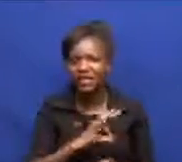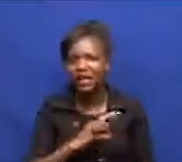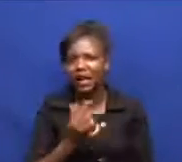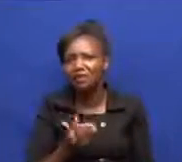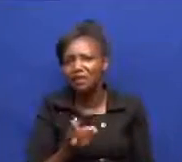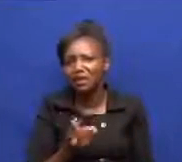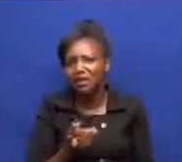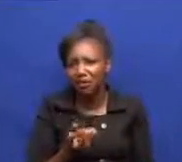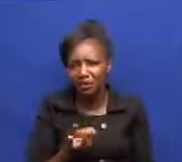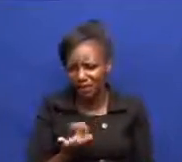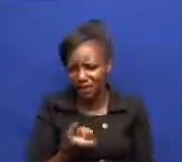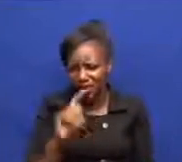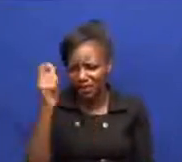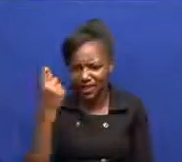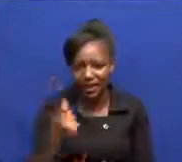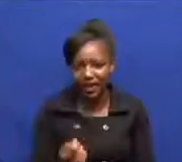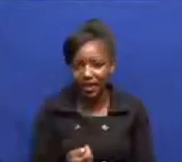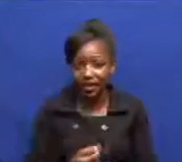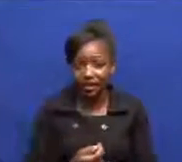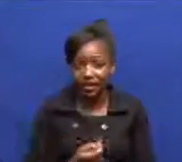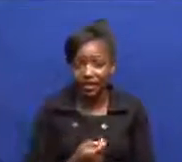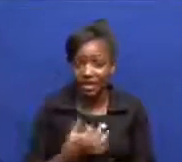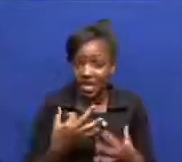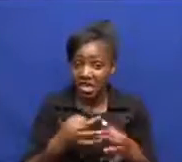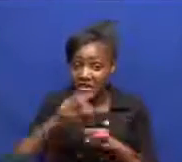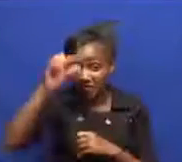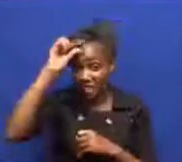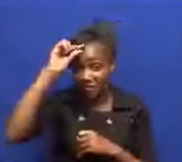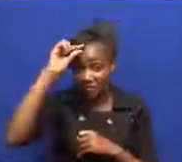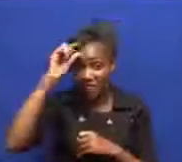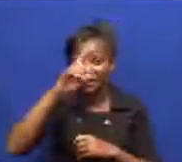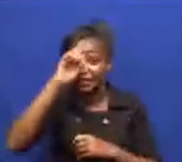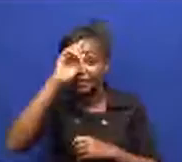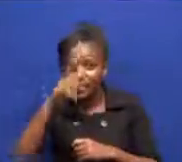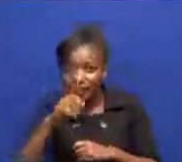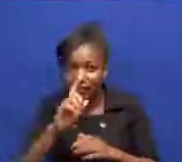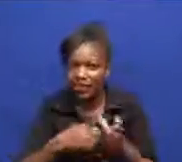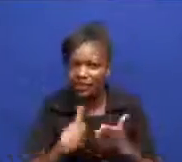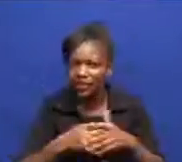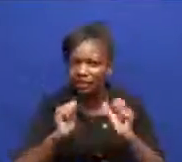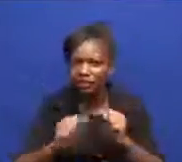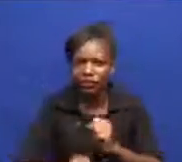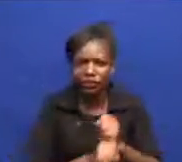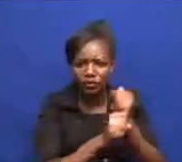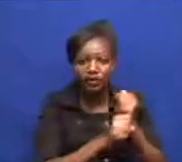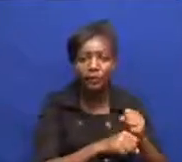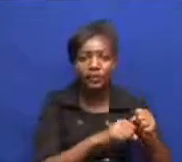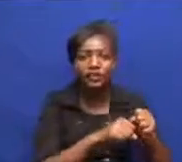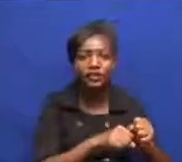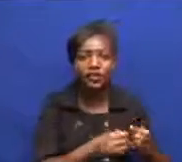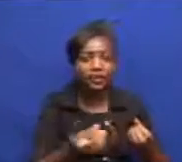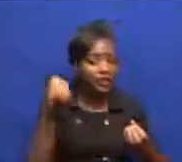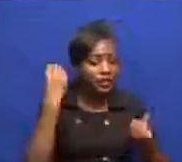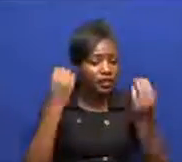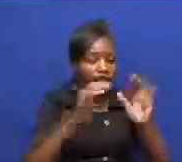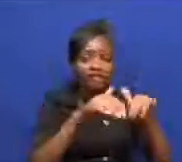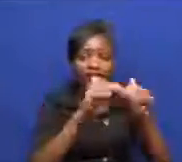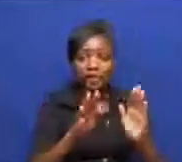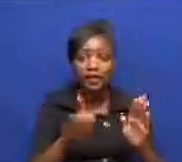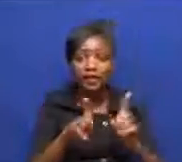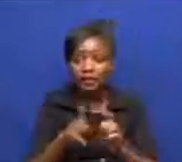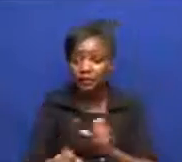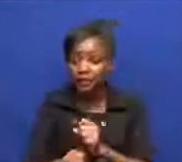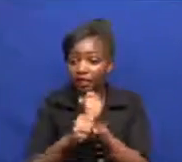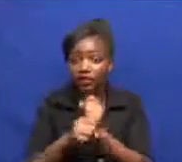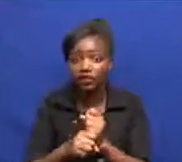country, across the country. If the government is serious, they should also support the tea farmers the way they have supported